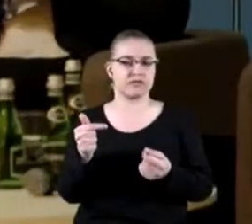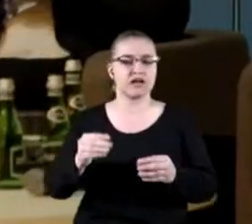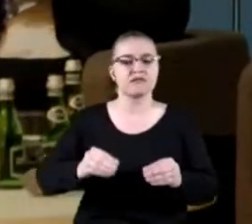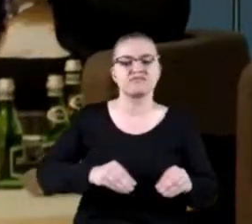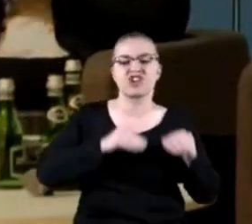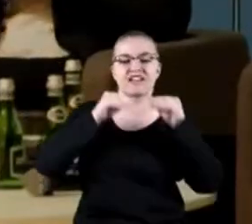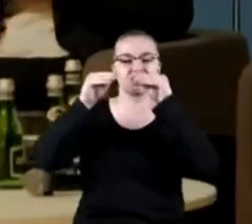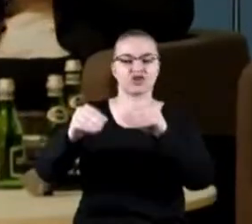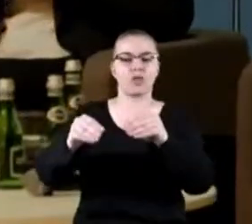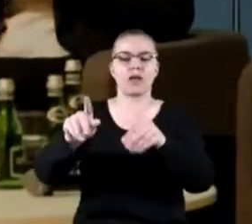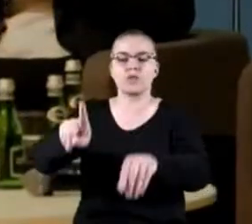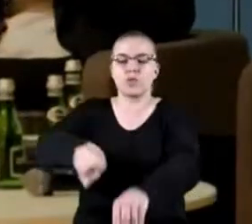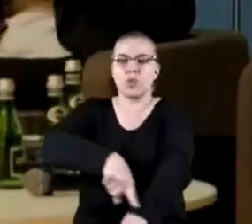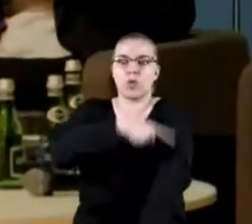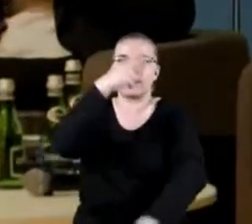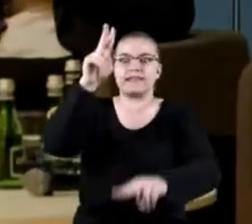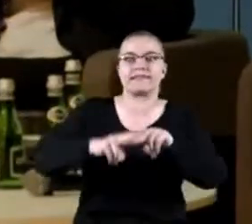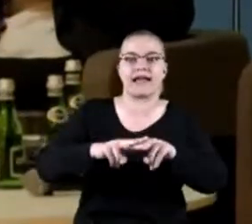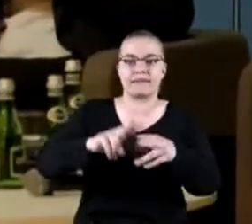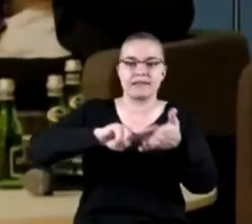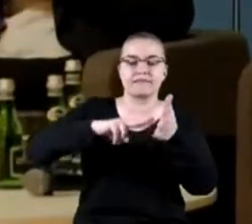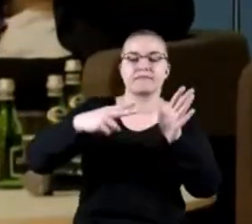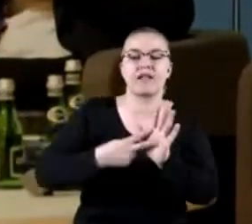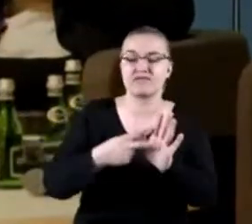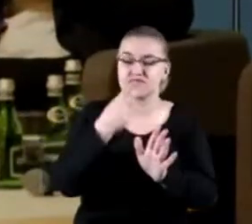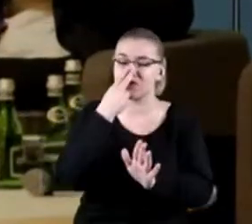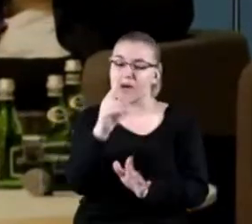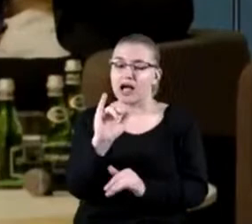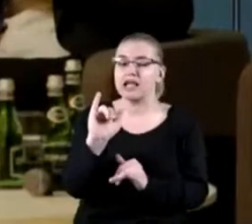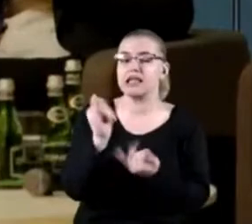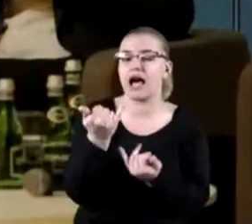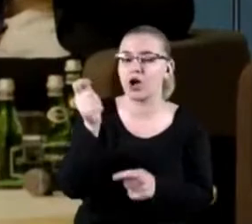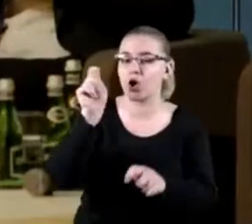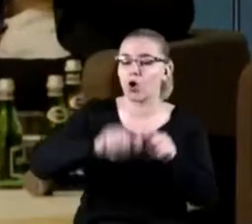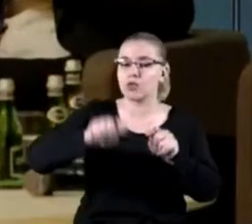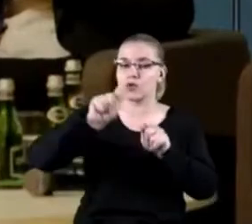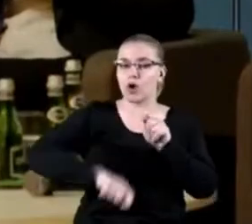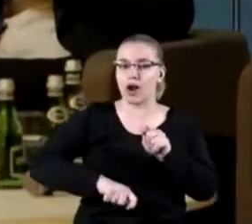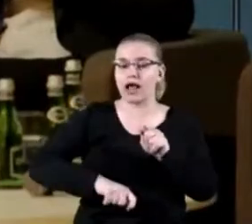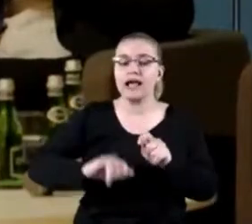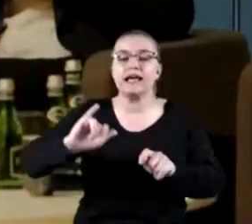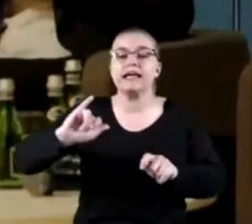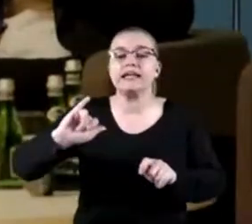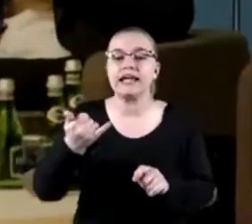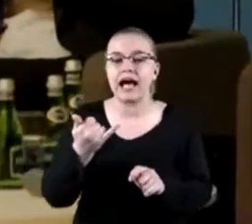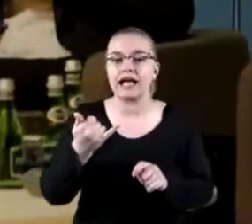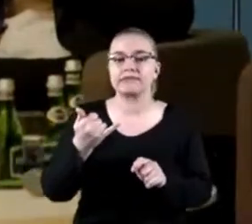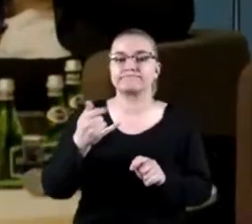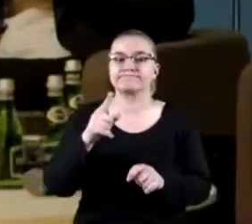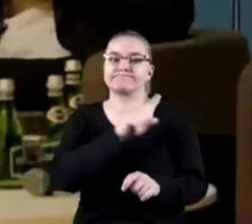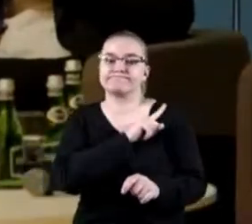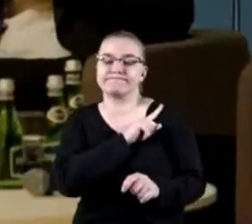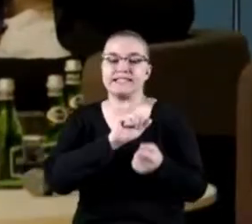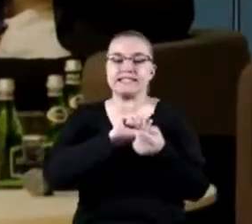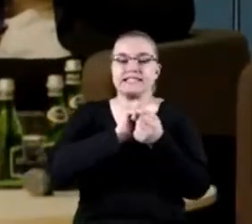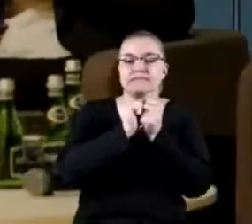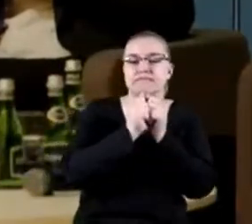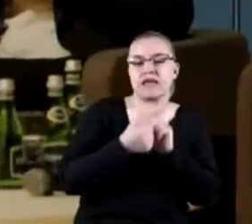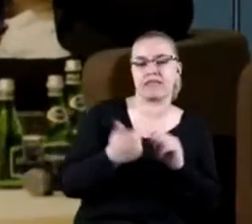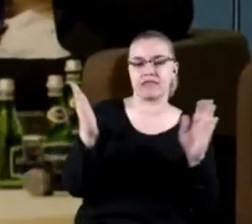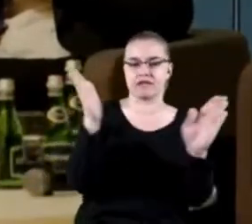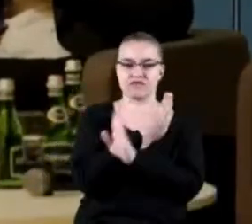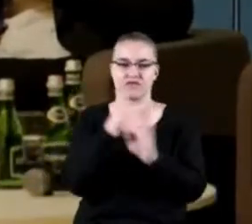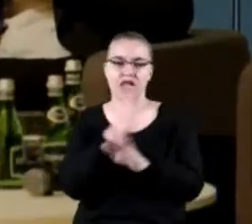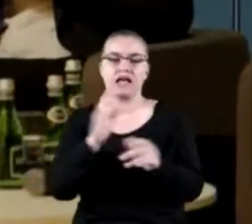also seeing how to control climate and environmental variables, how to control employment